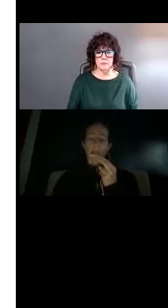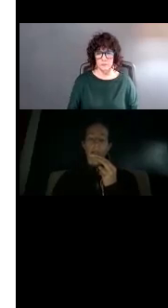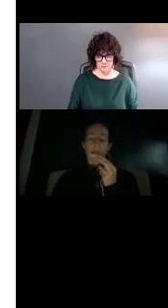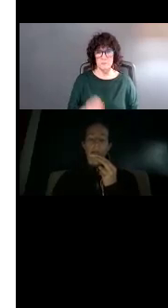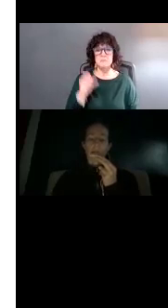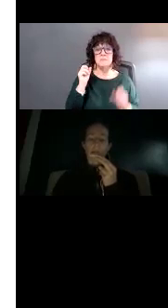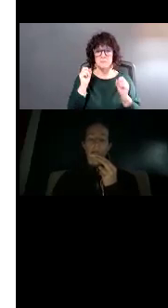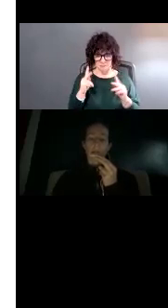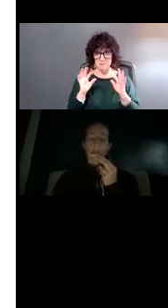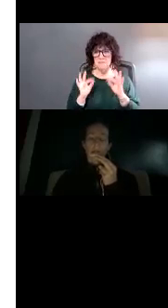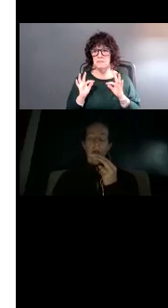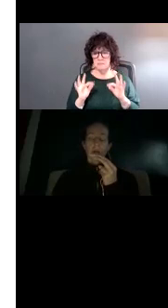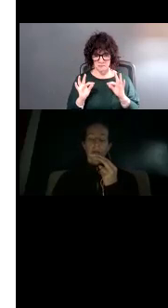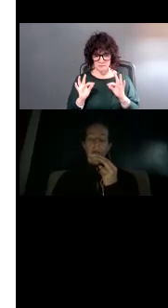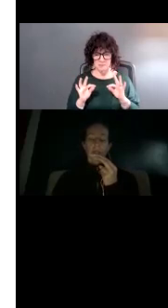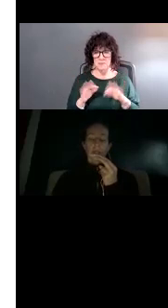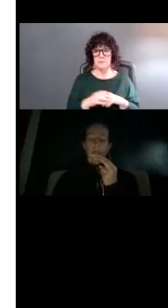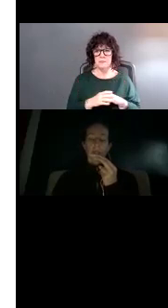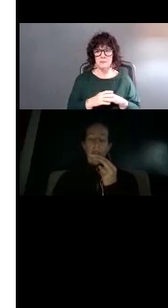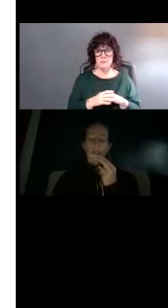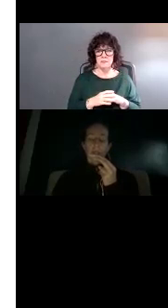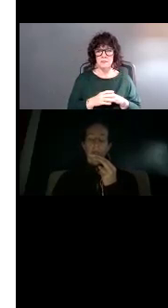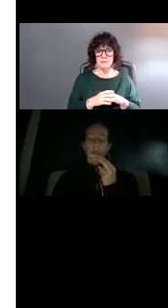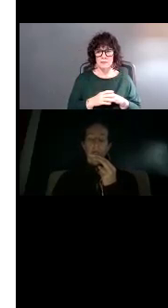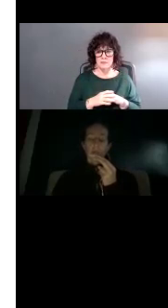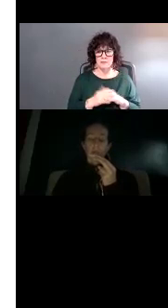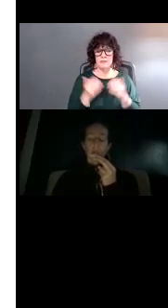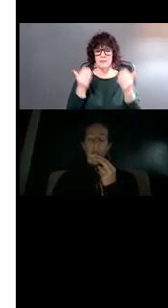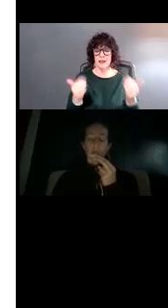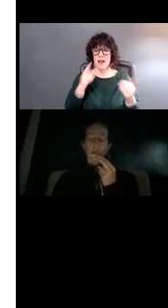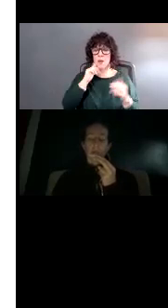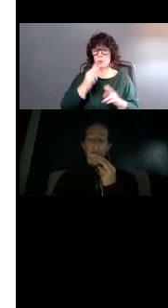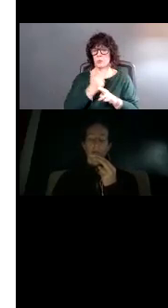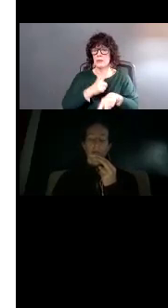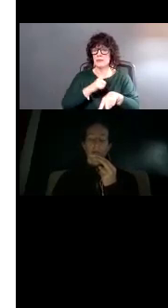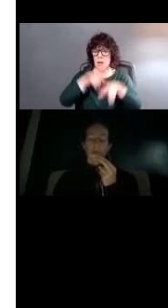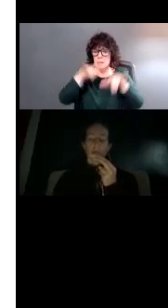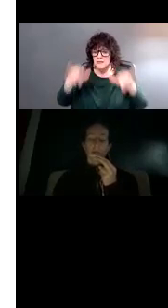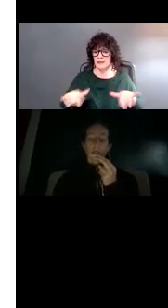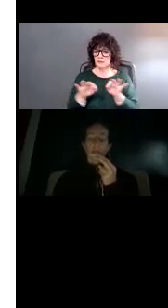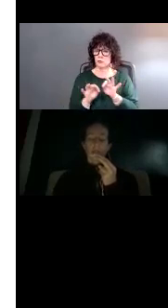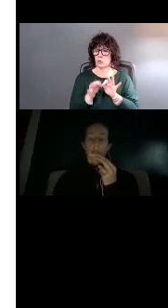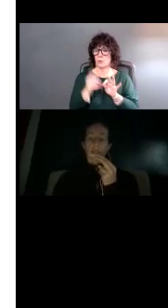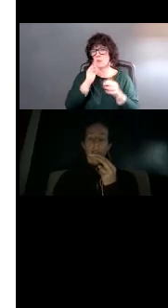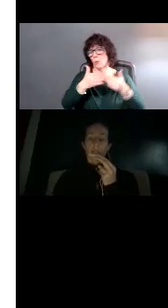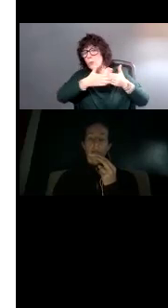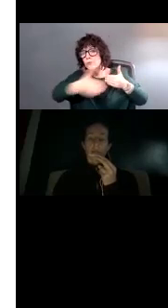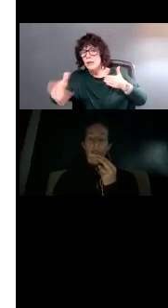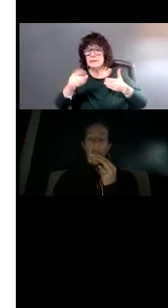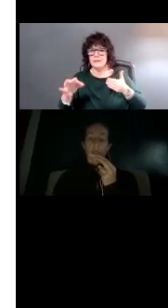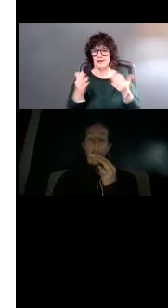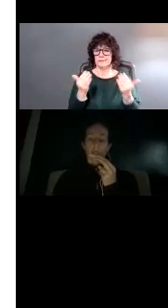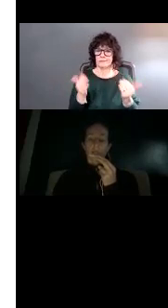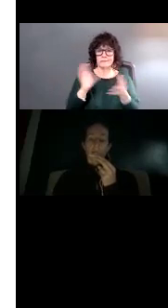be using simultaneous interpretation for the rest of this announcement. So now folks who prefer to participate in one